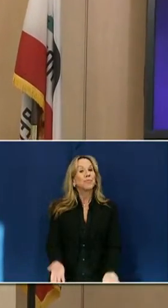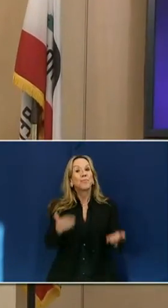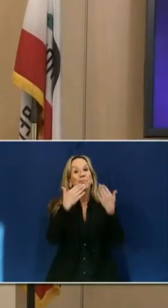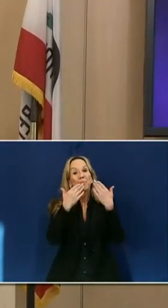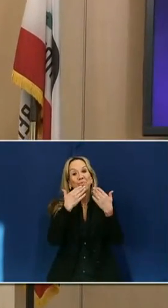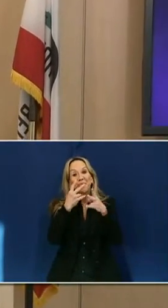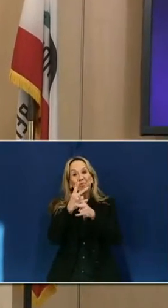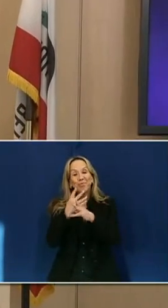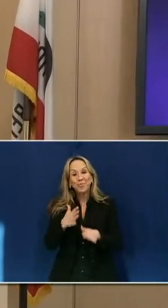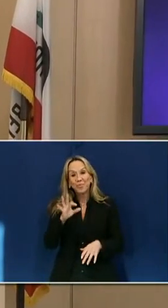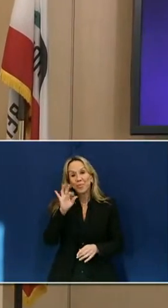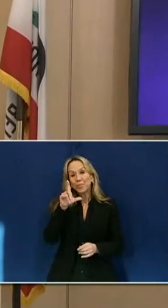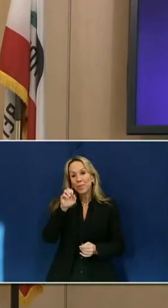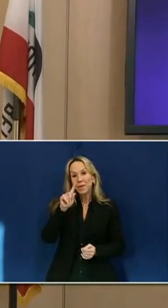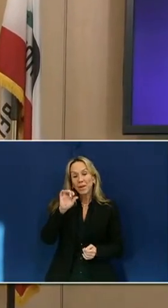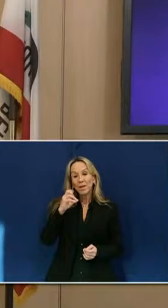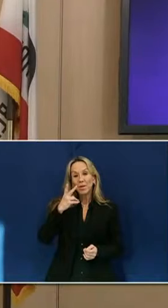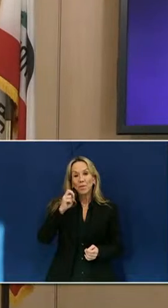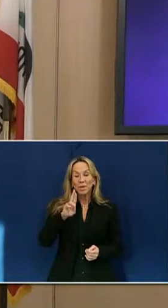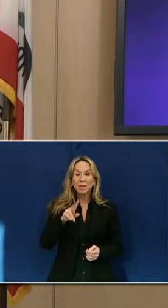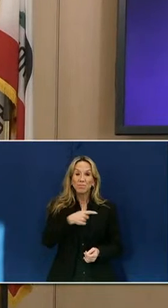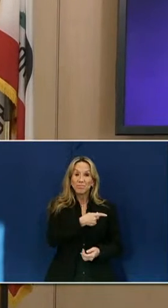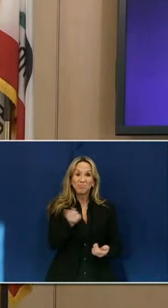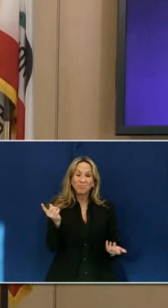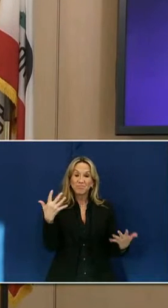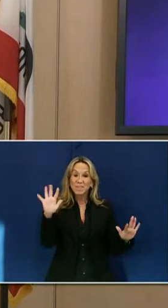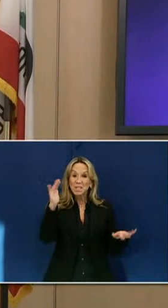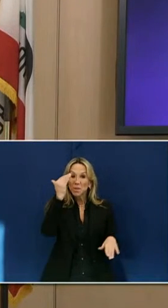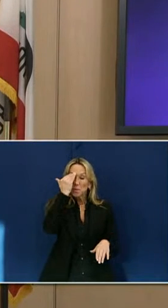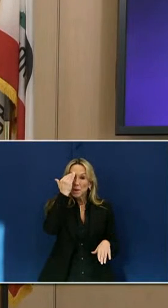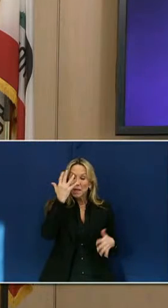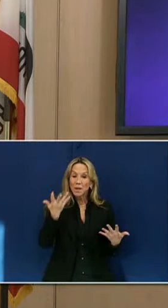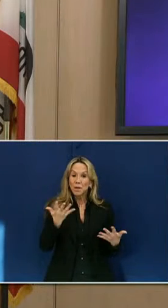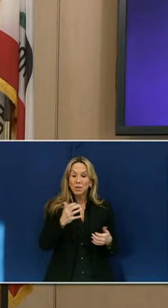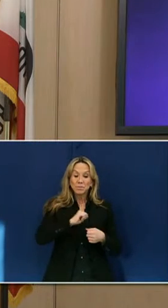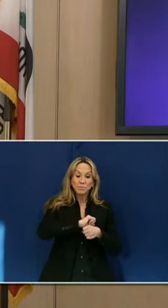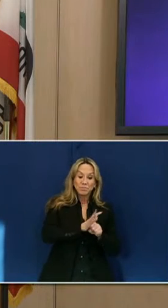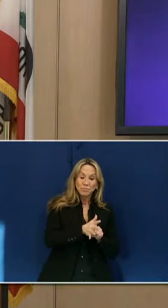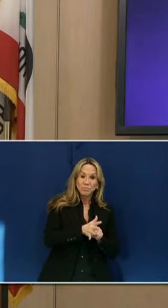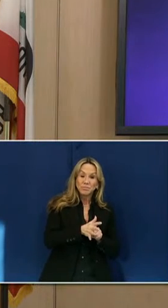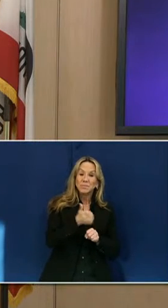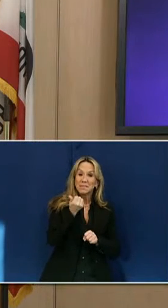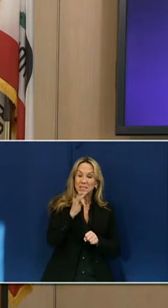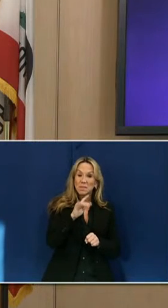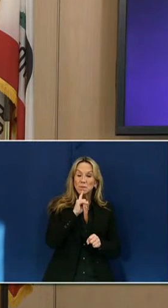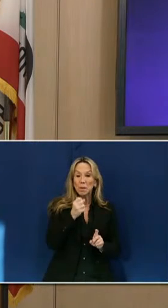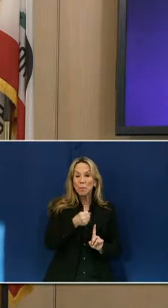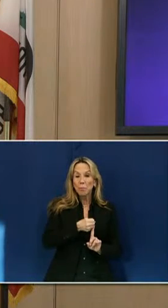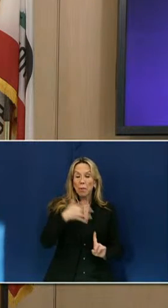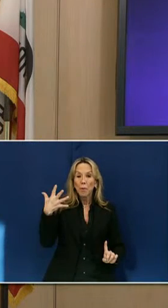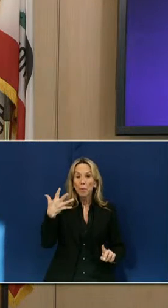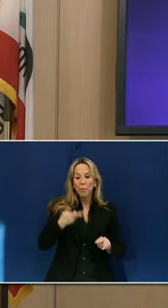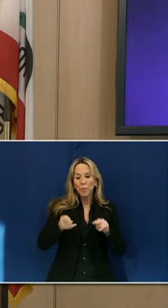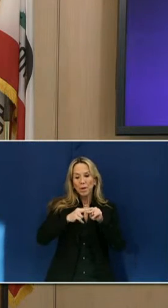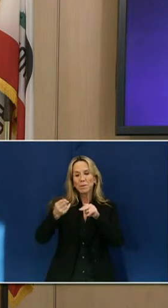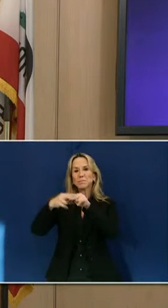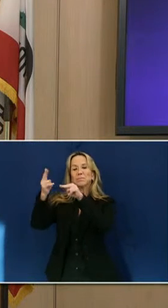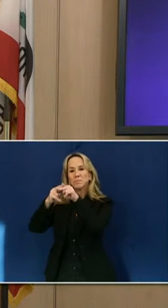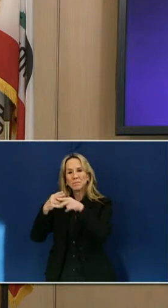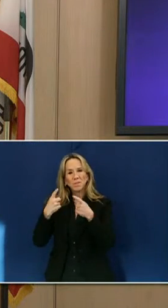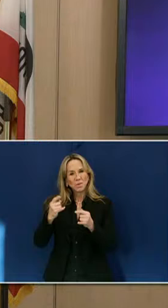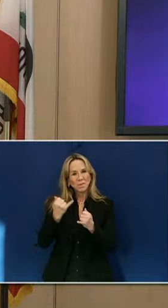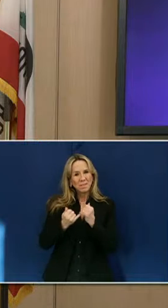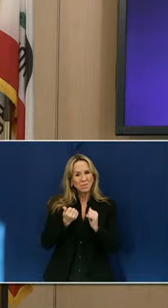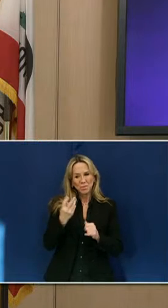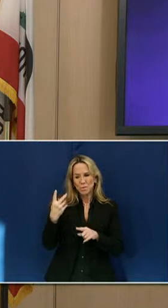Thank you, Supervisor Fletcher. As everyone is aware, local COVID-19 cases have ballooned during the past months. We